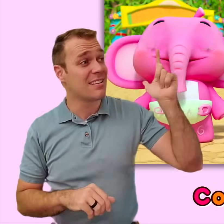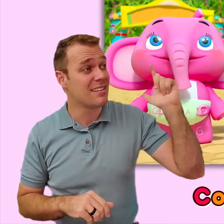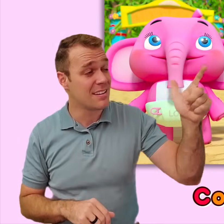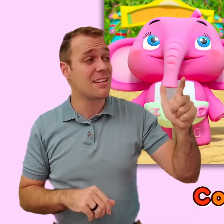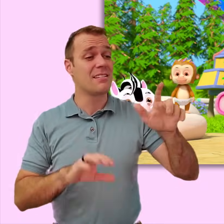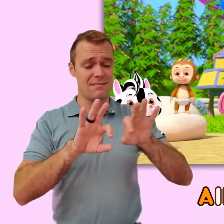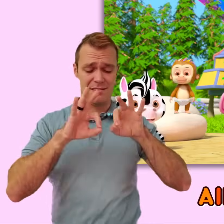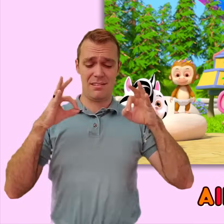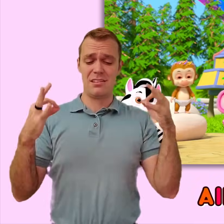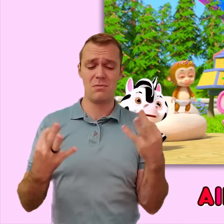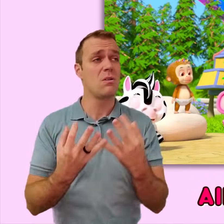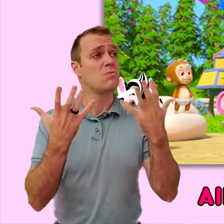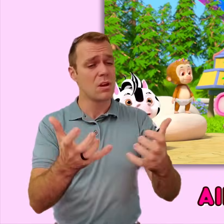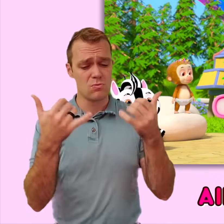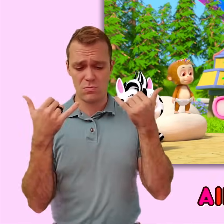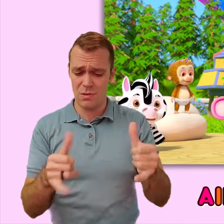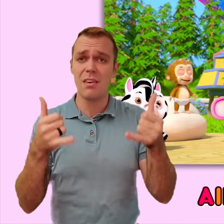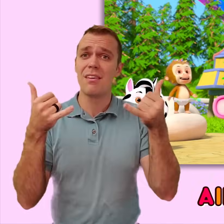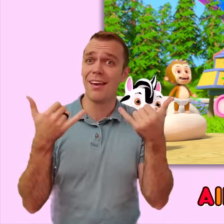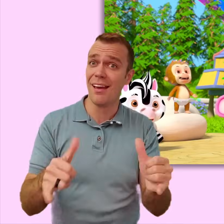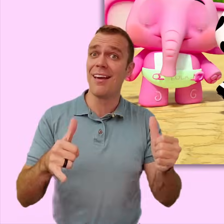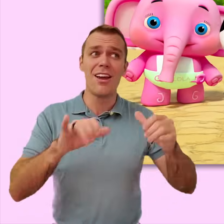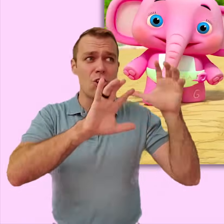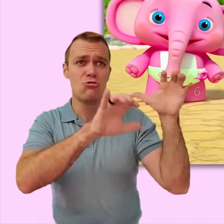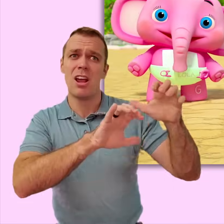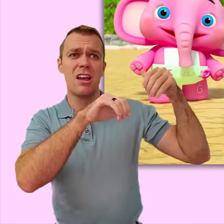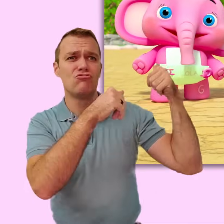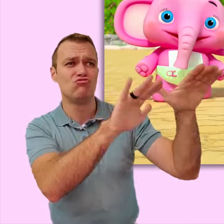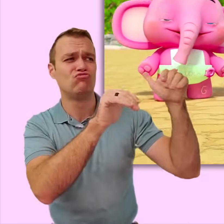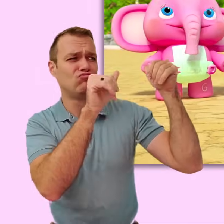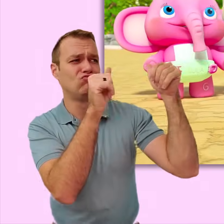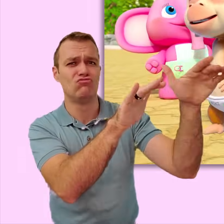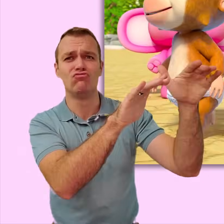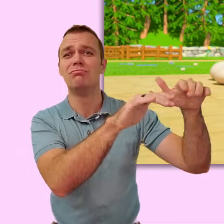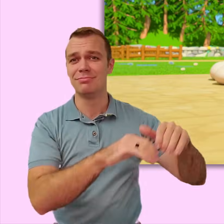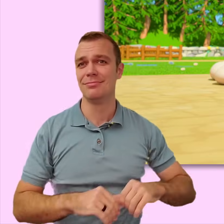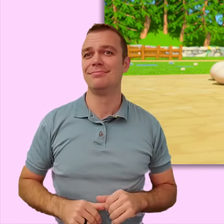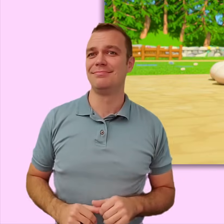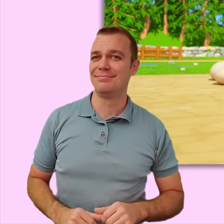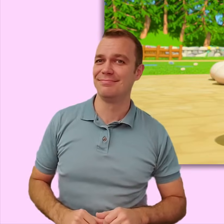another day. Our family wants to play. Rain, rain, go away.